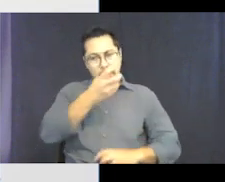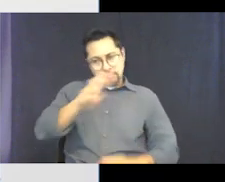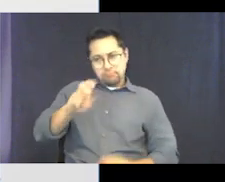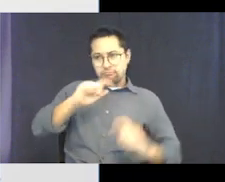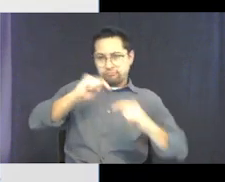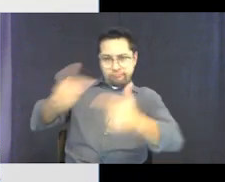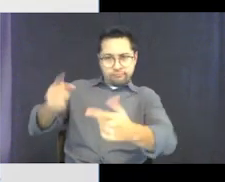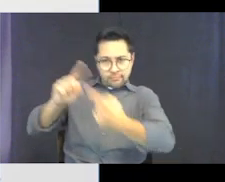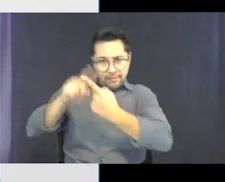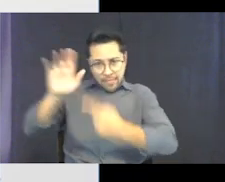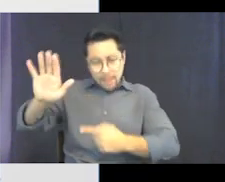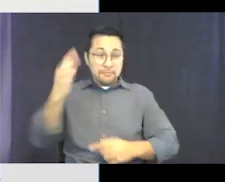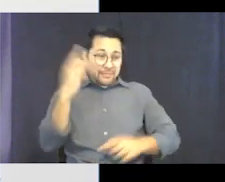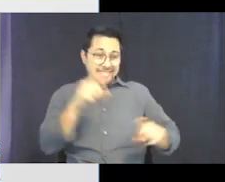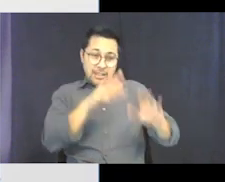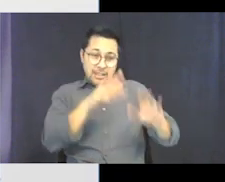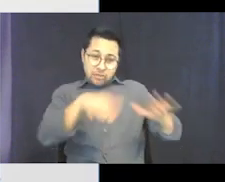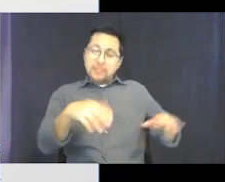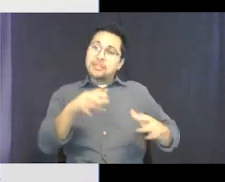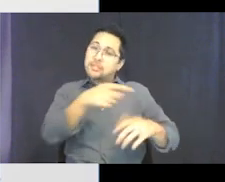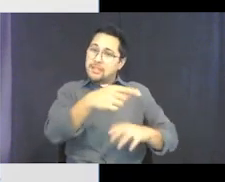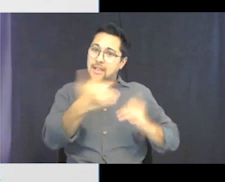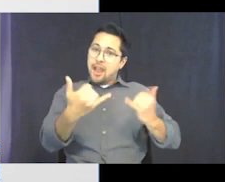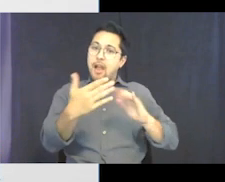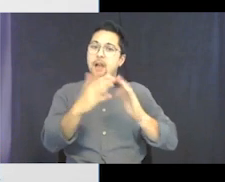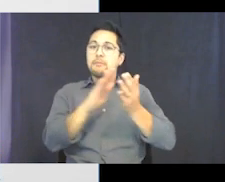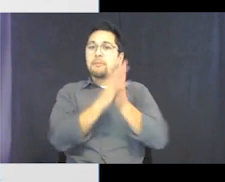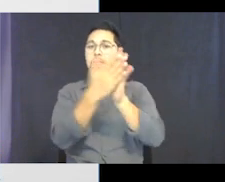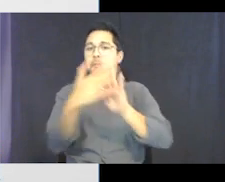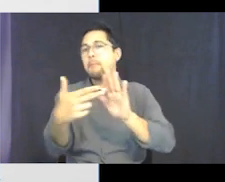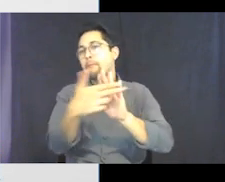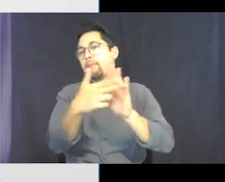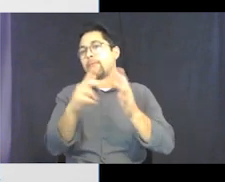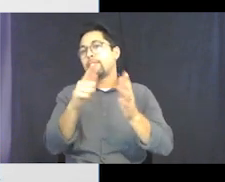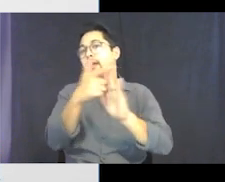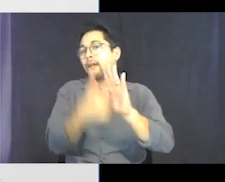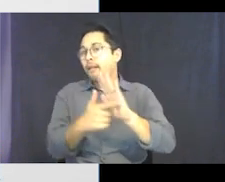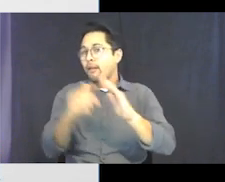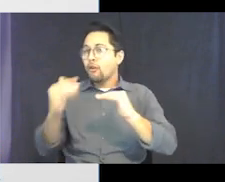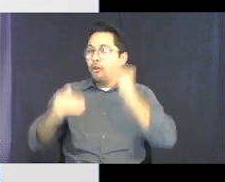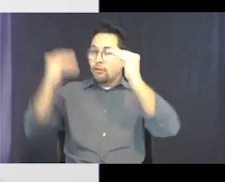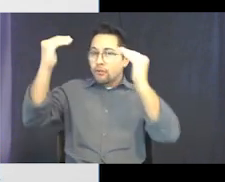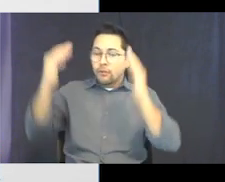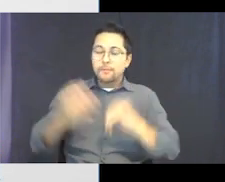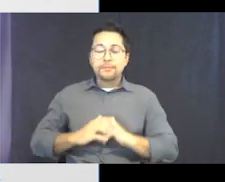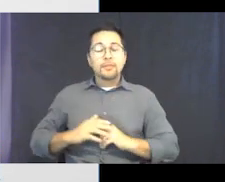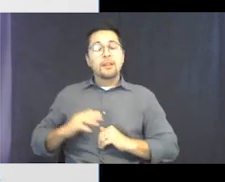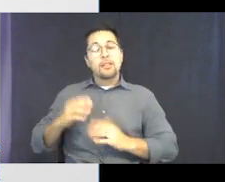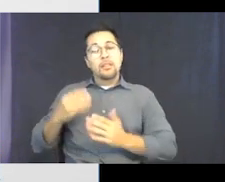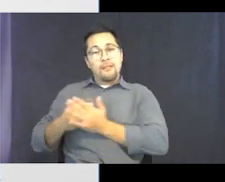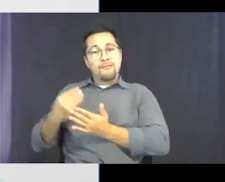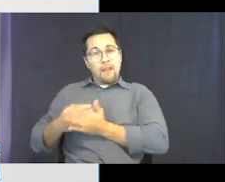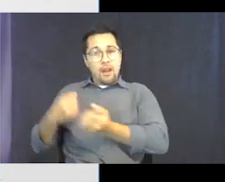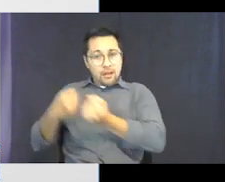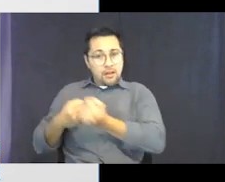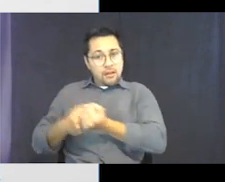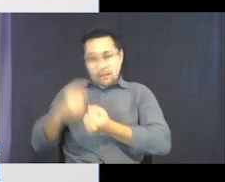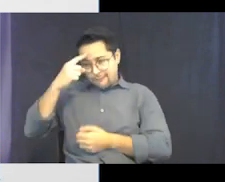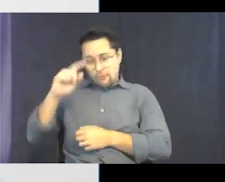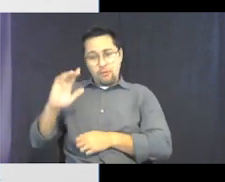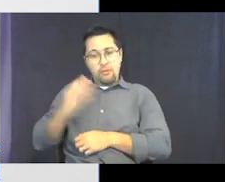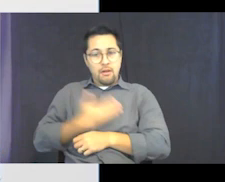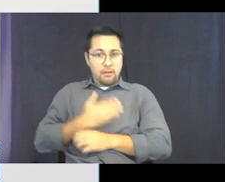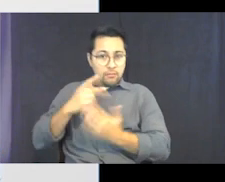point because the child has now become a legal adult. The funding for our children's behavioral health or mental health services